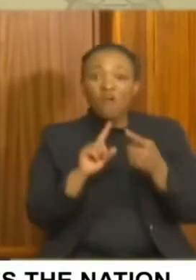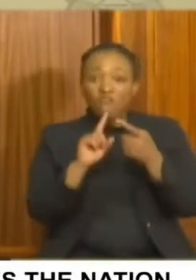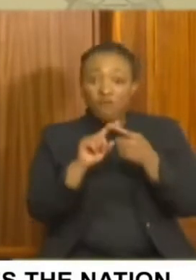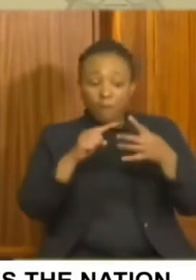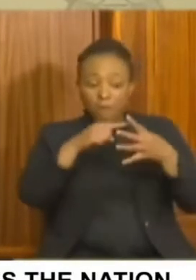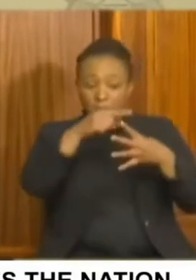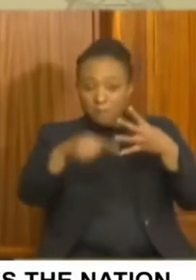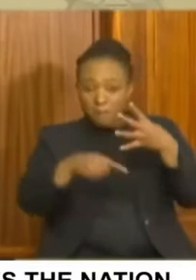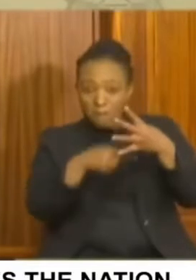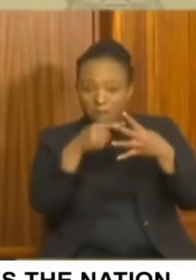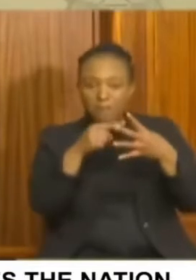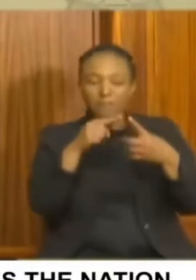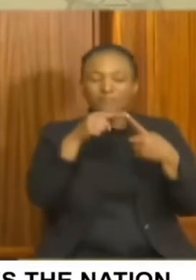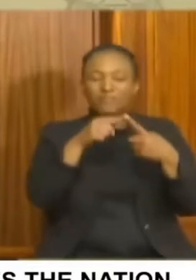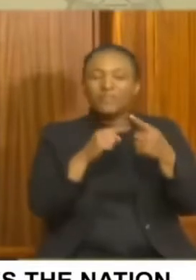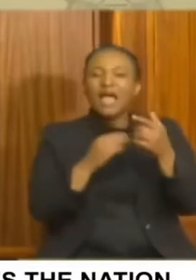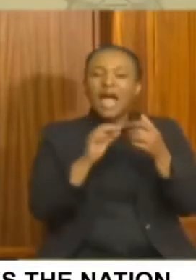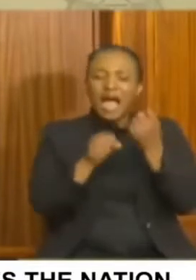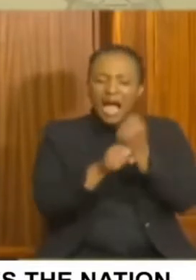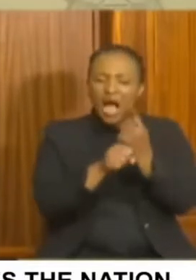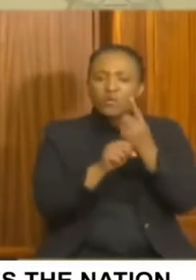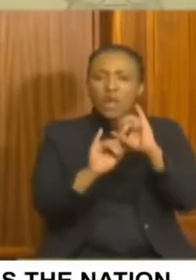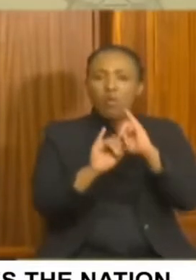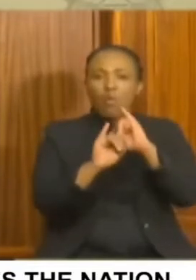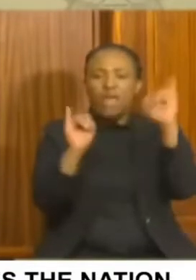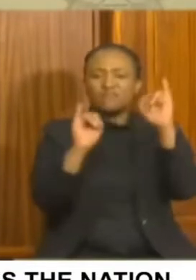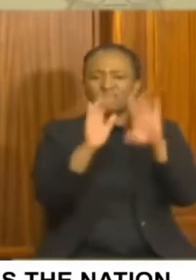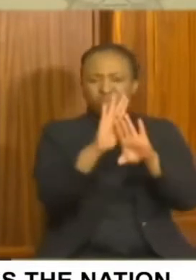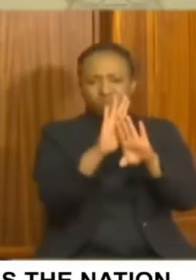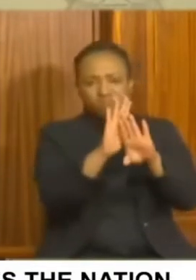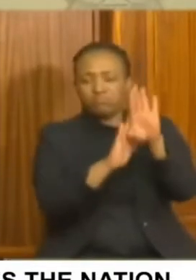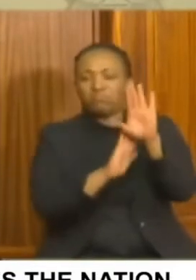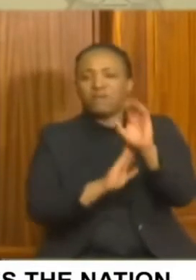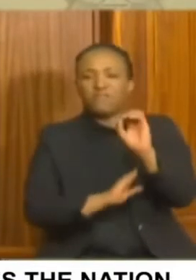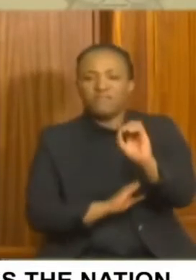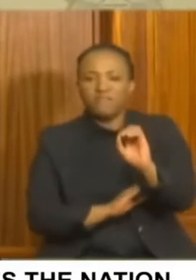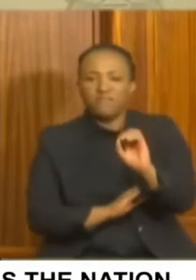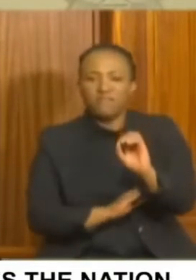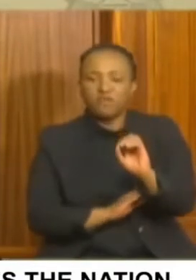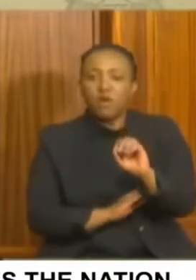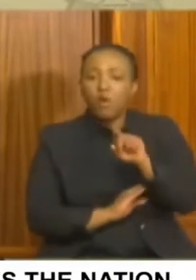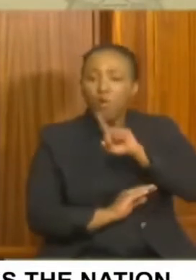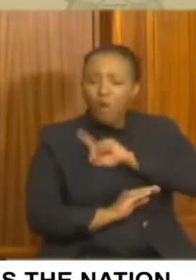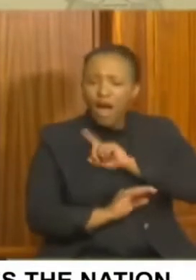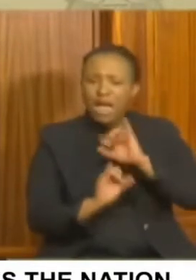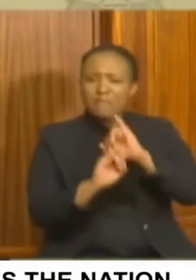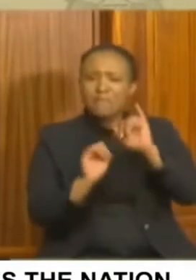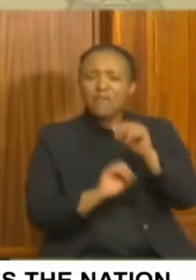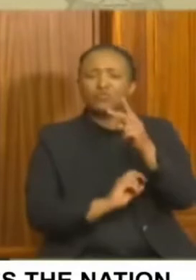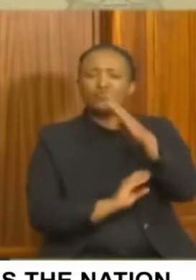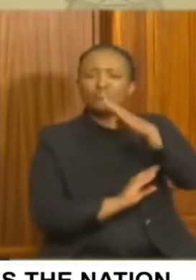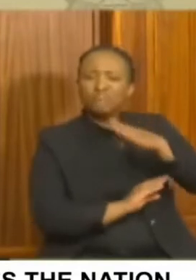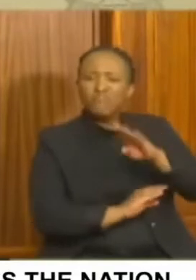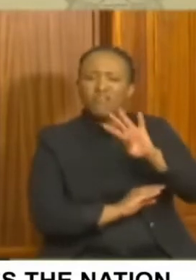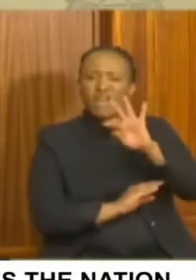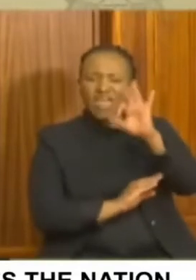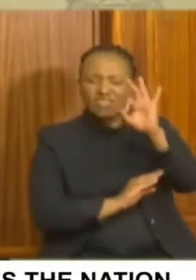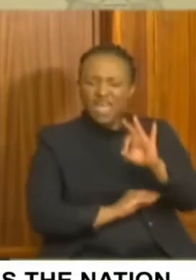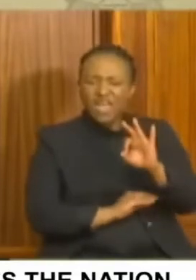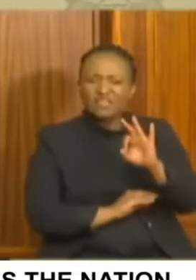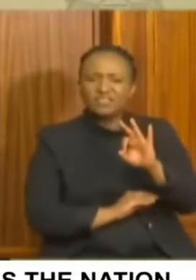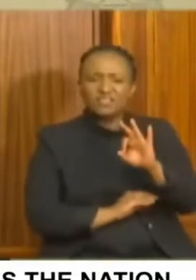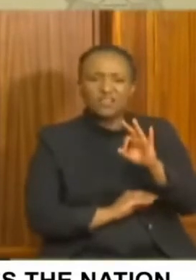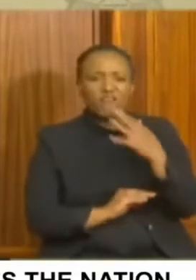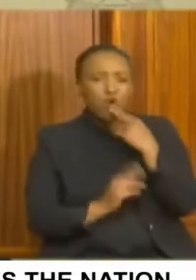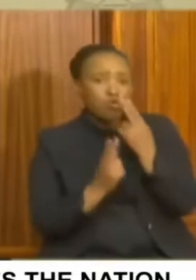has been the worst hit. It accounts the most heavily populated of new cases measured